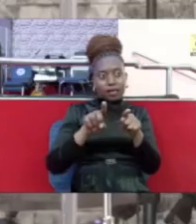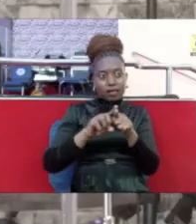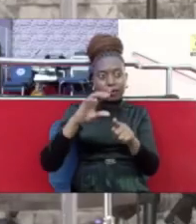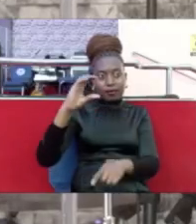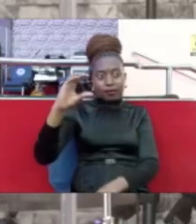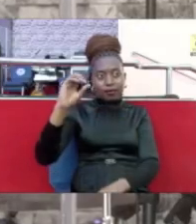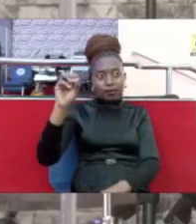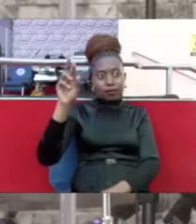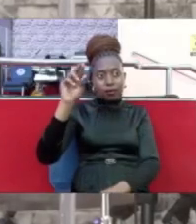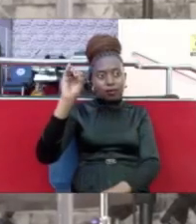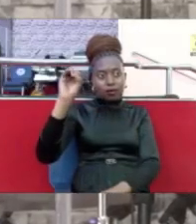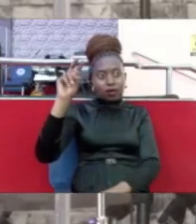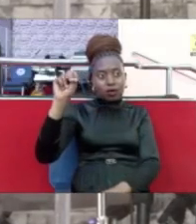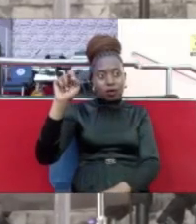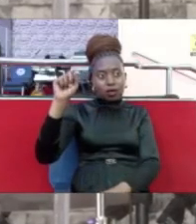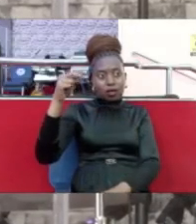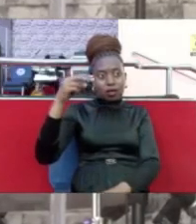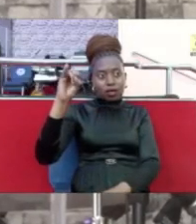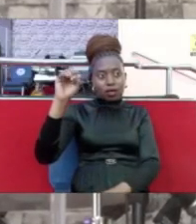even when he came to preach,